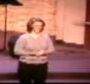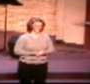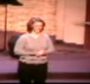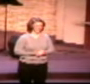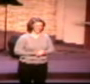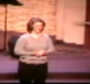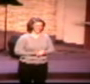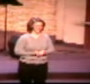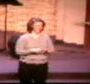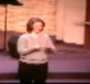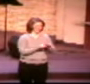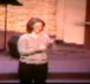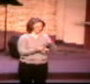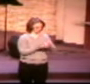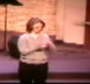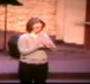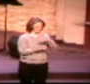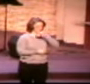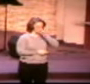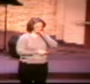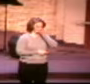As we take this cup,